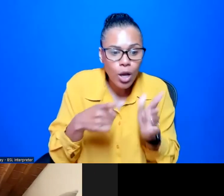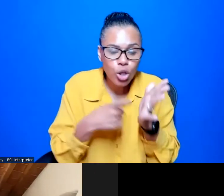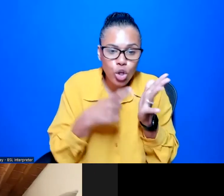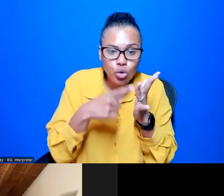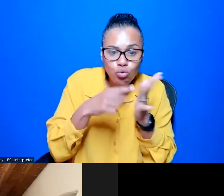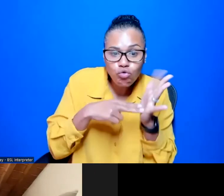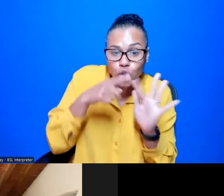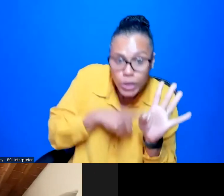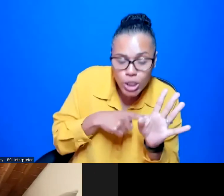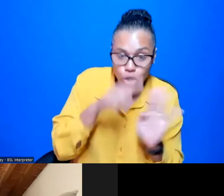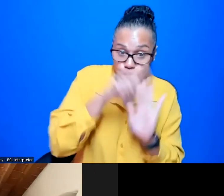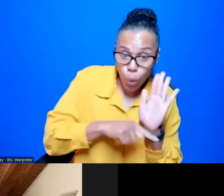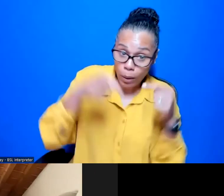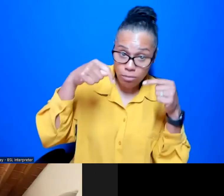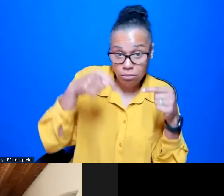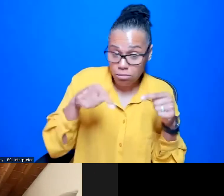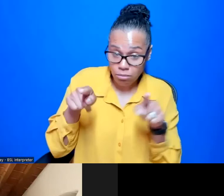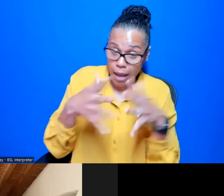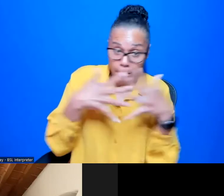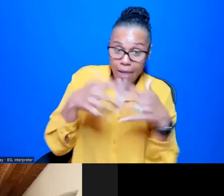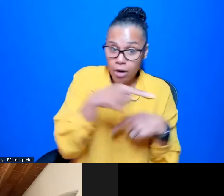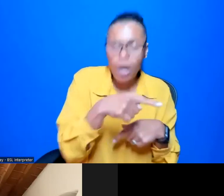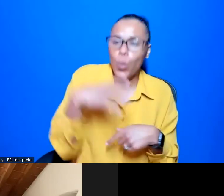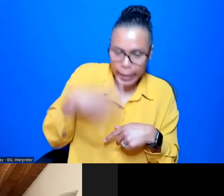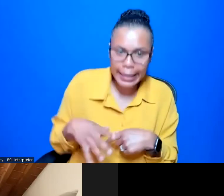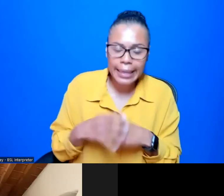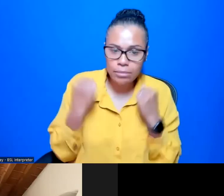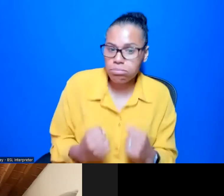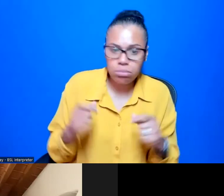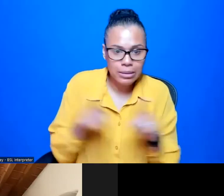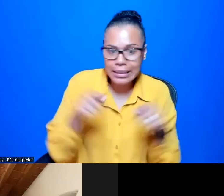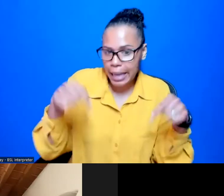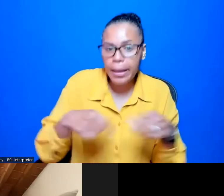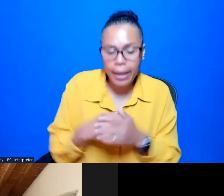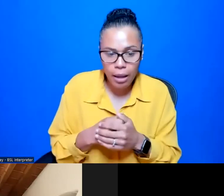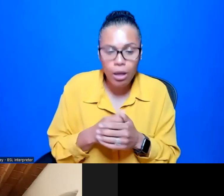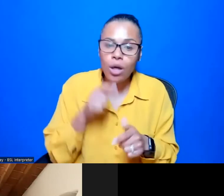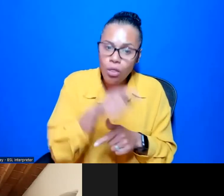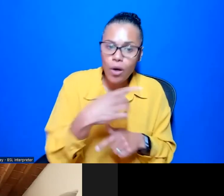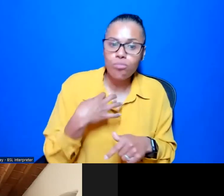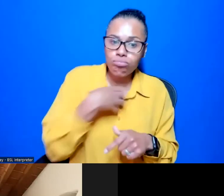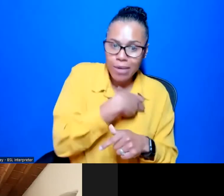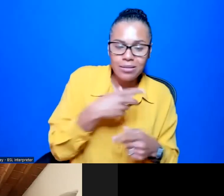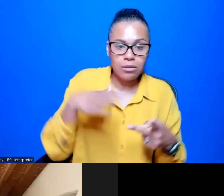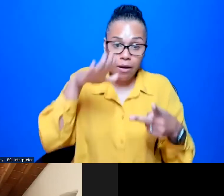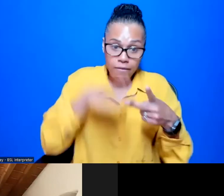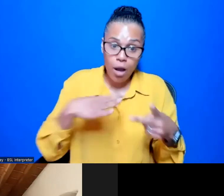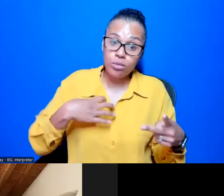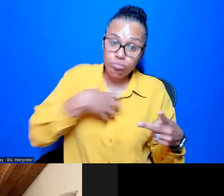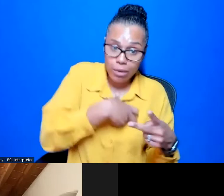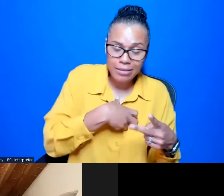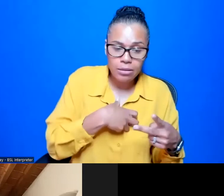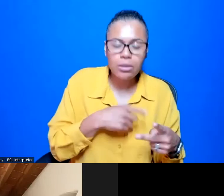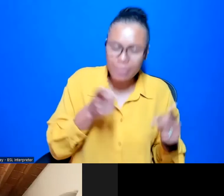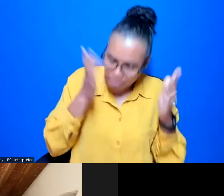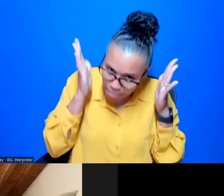We need that. We need that completely. You need to be aware. Those people, the presidents, vice presidents, and all the people on the board has to really